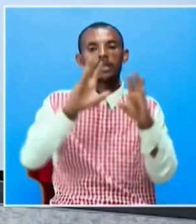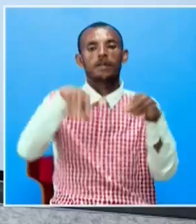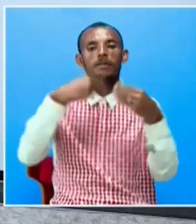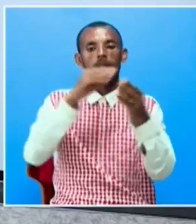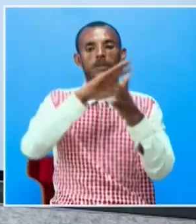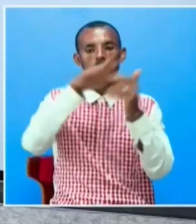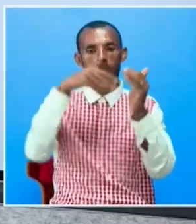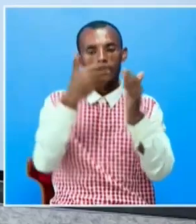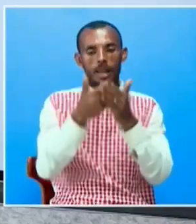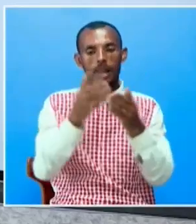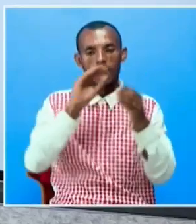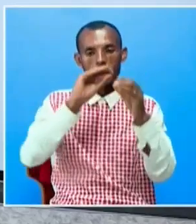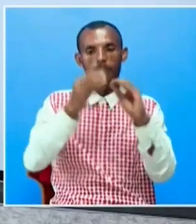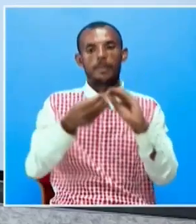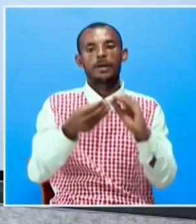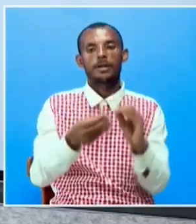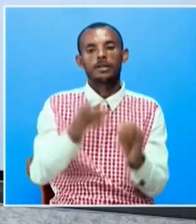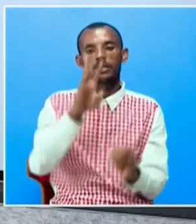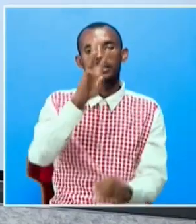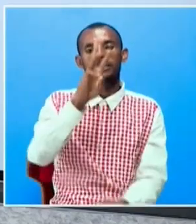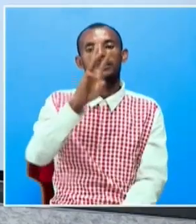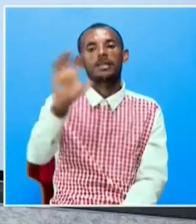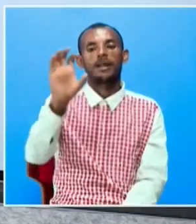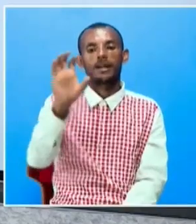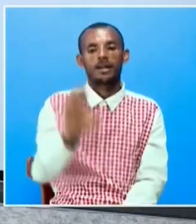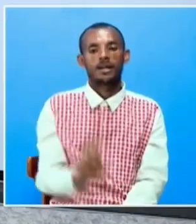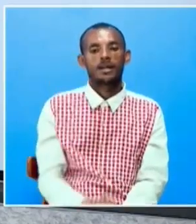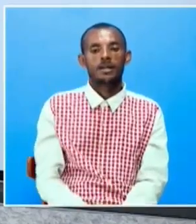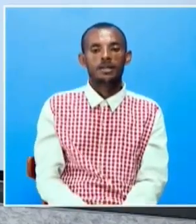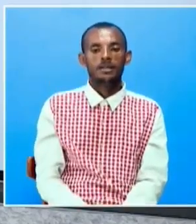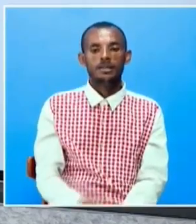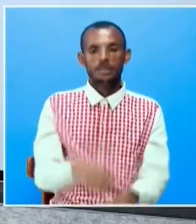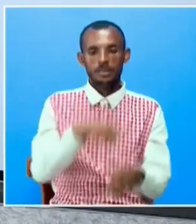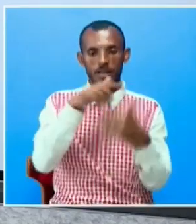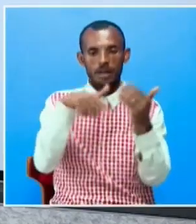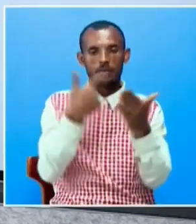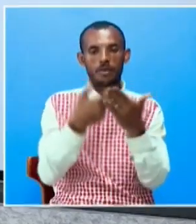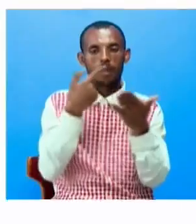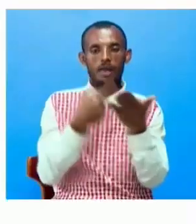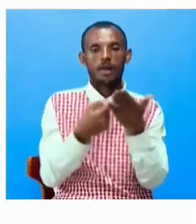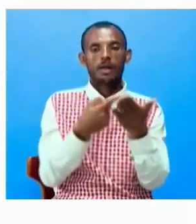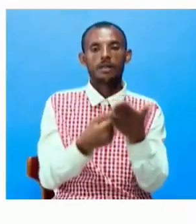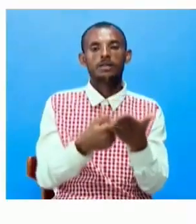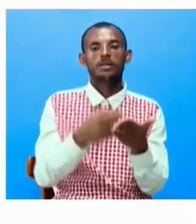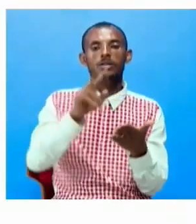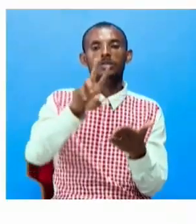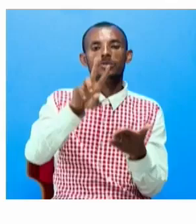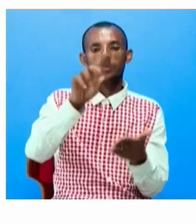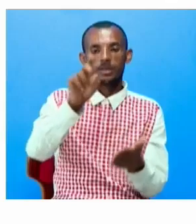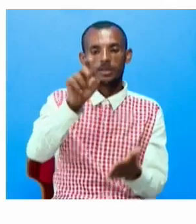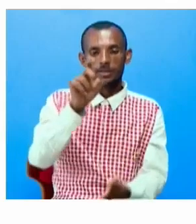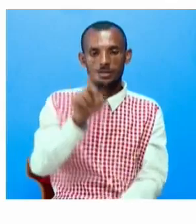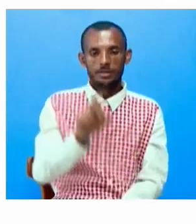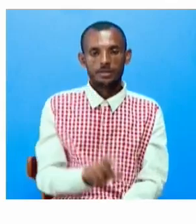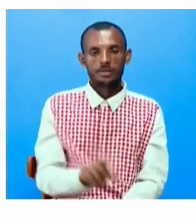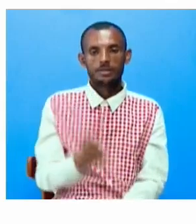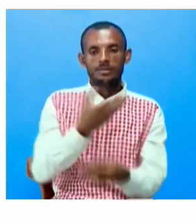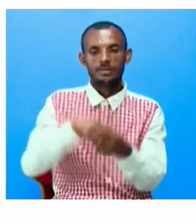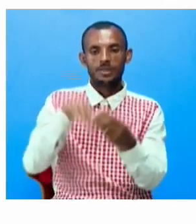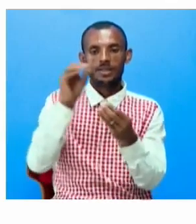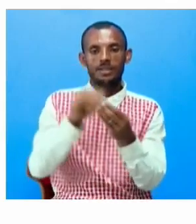total amount 600. Therefore, here 2x